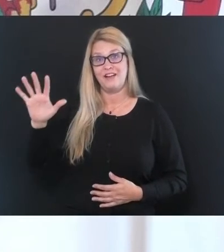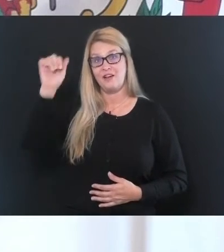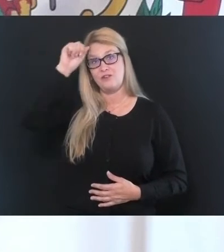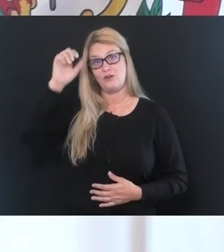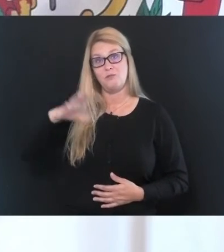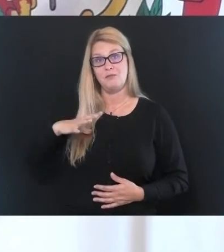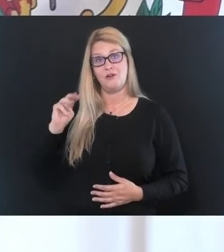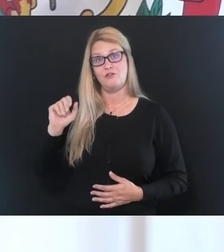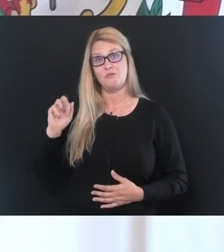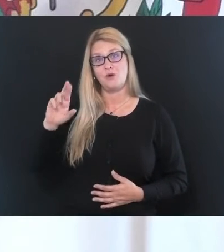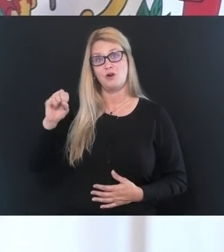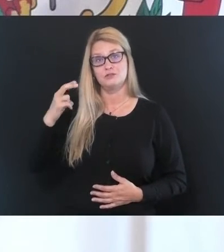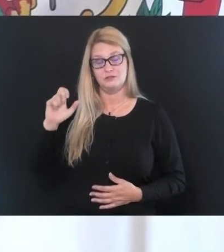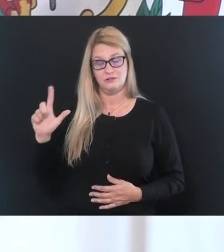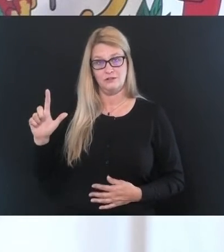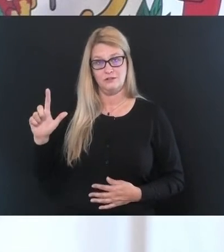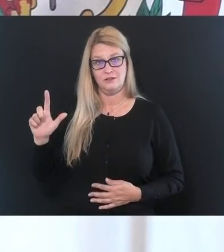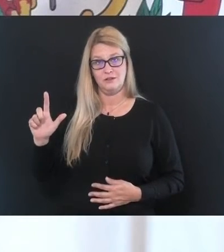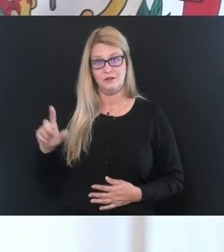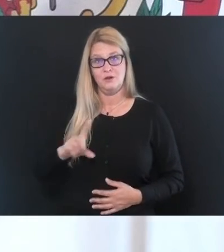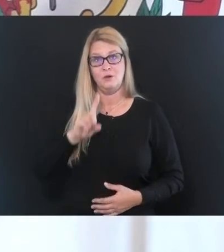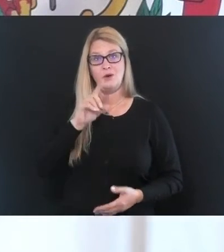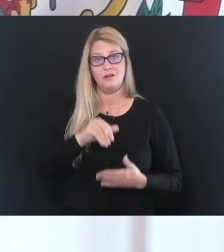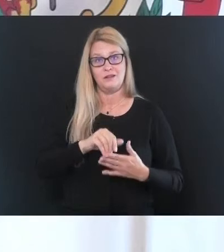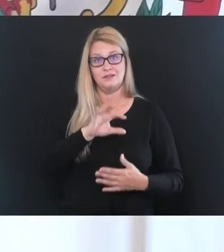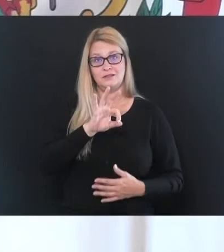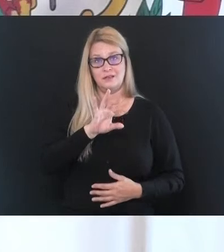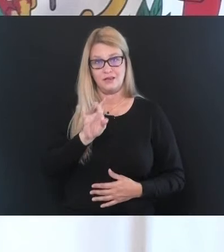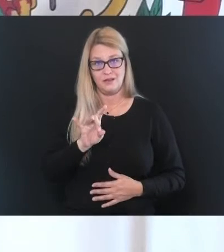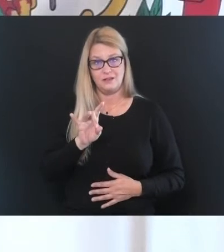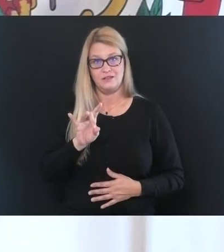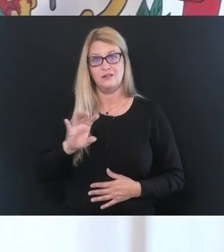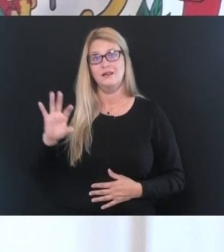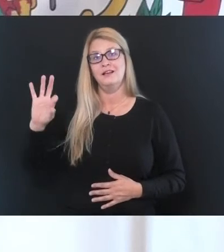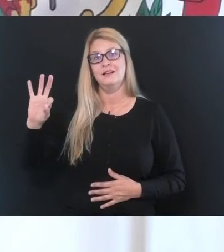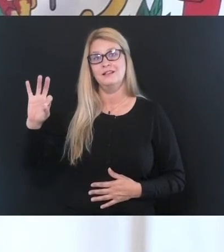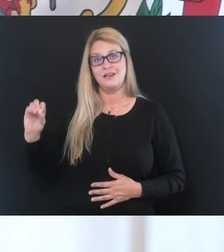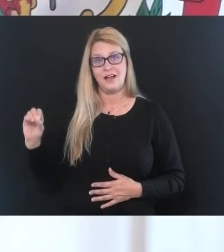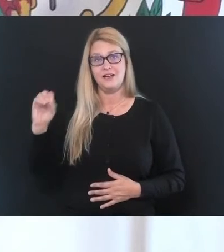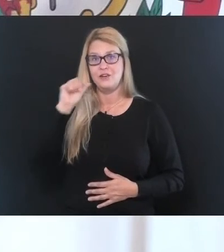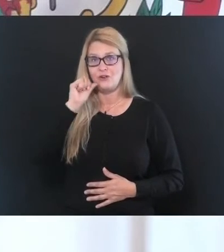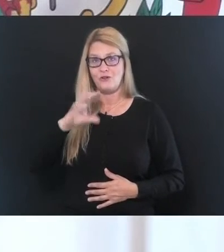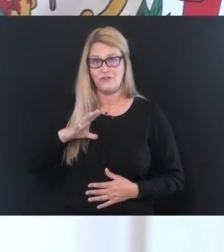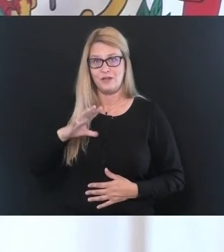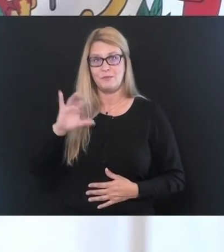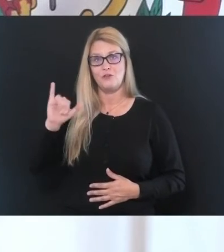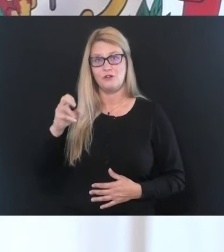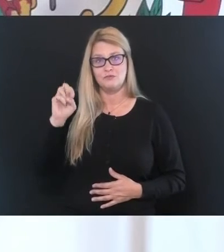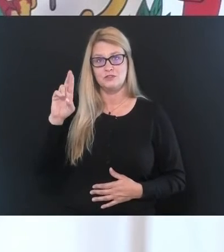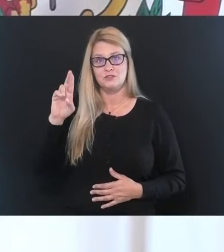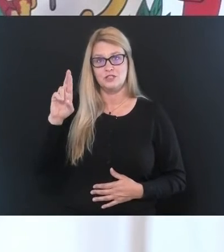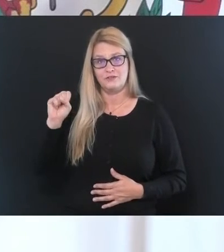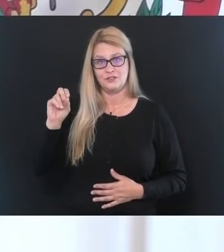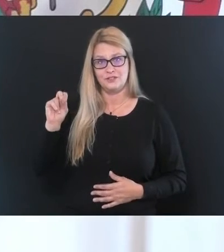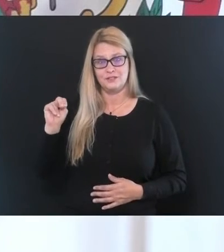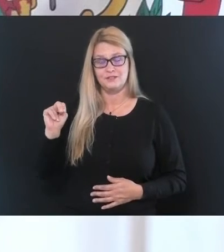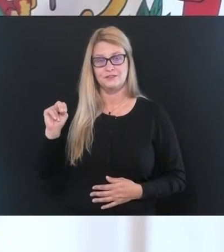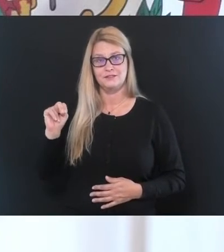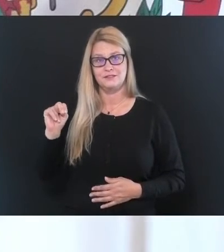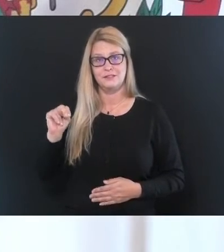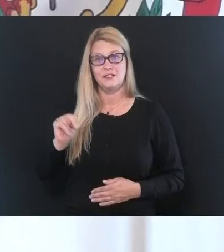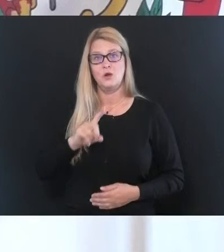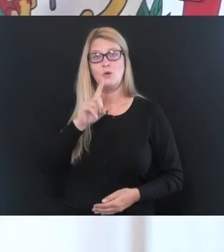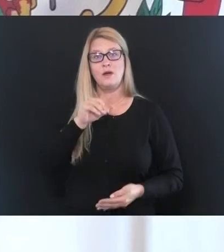male from Marshall County. Our 1,098th death, a 90-year-old female from Jefferson County.